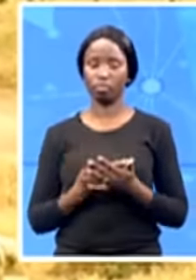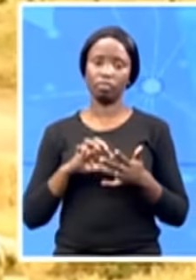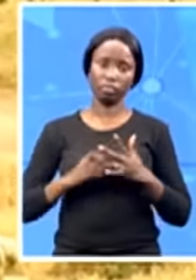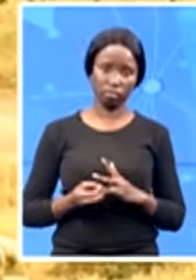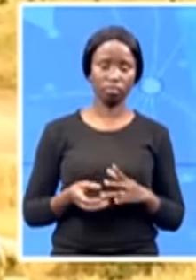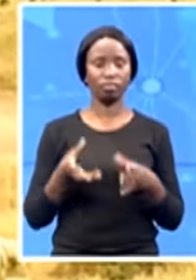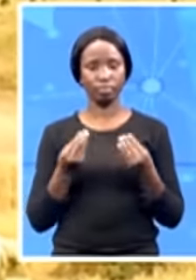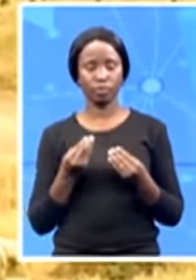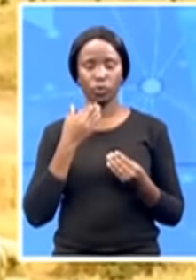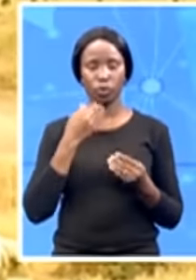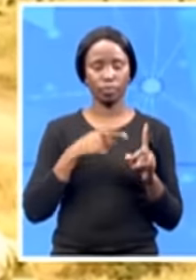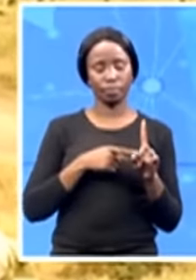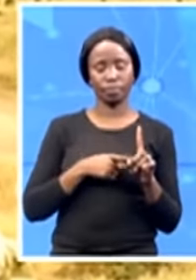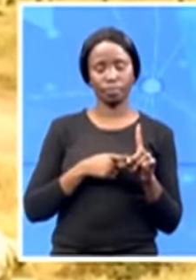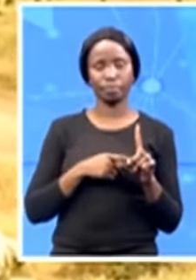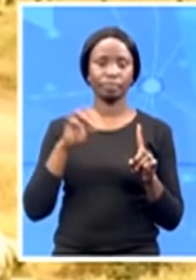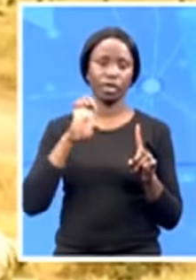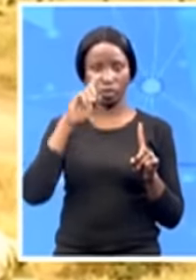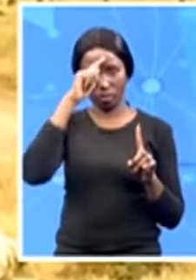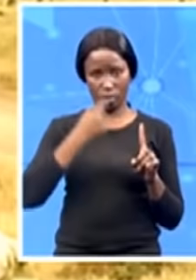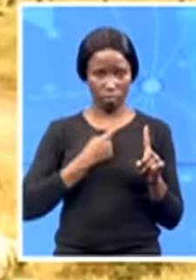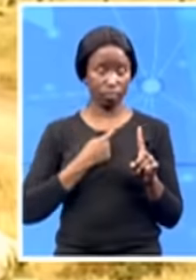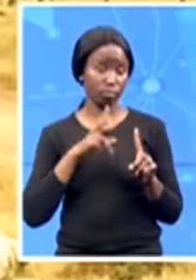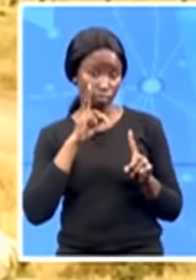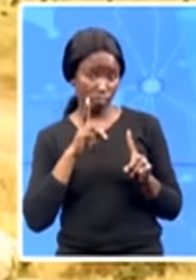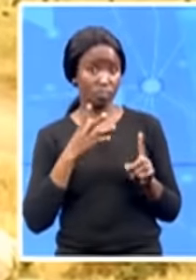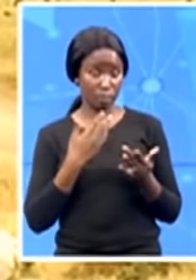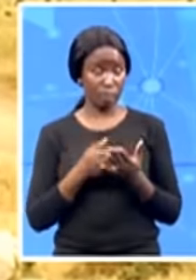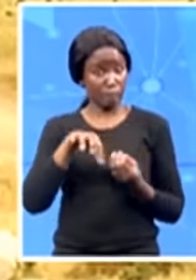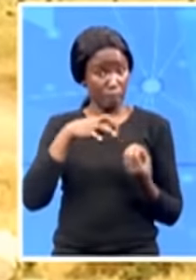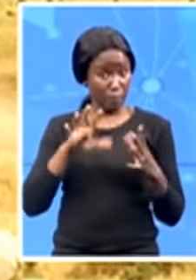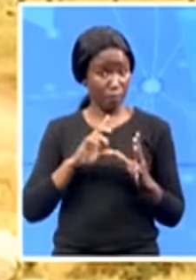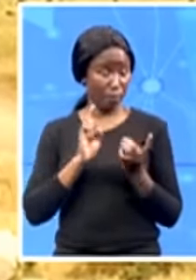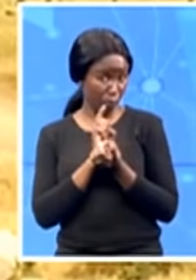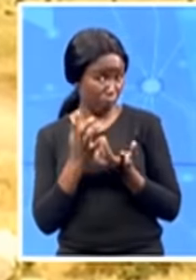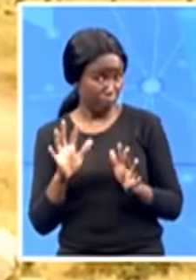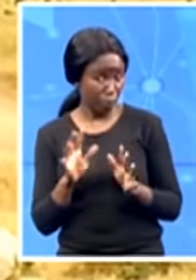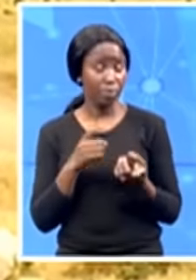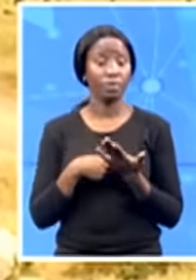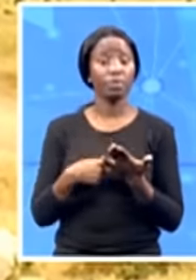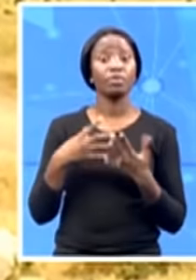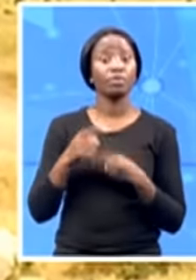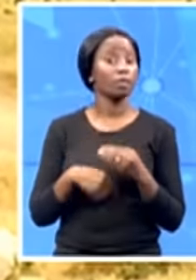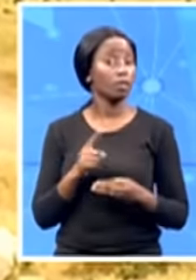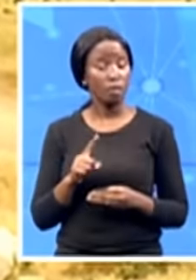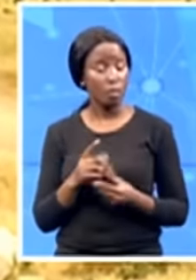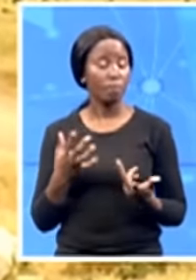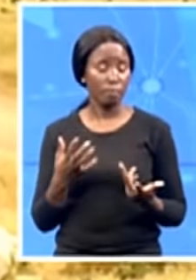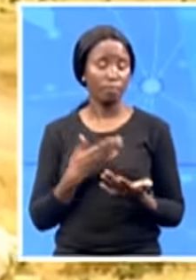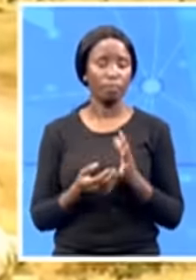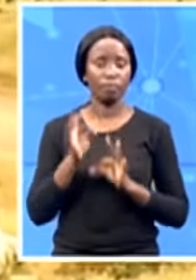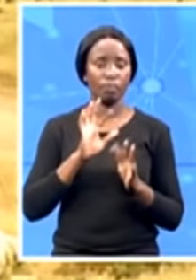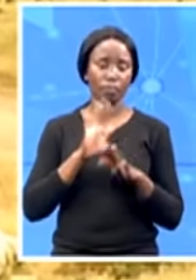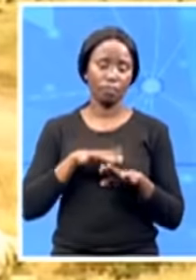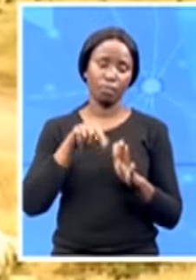the family has been able to meet, what was the discussions possibly overnight, and what is going to be the way